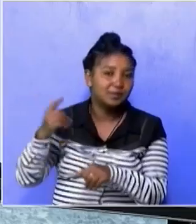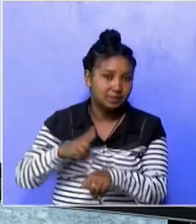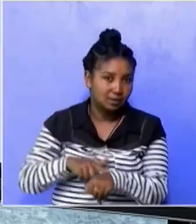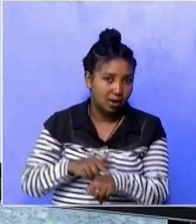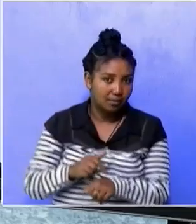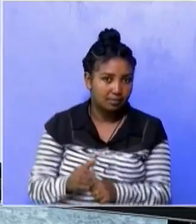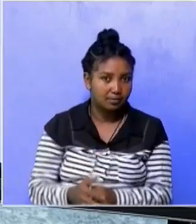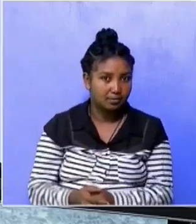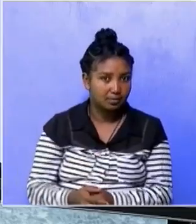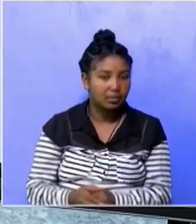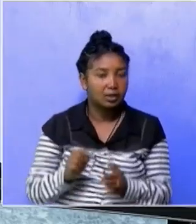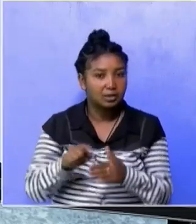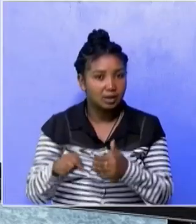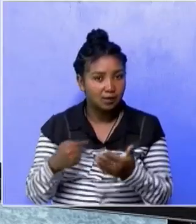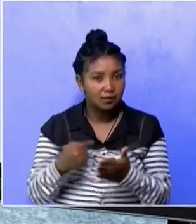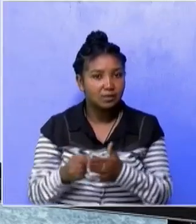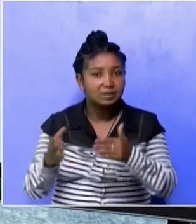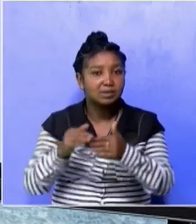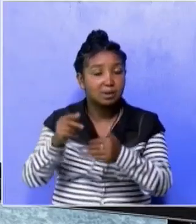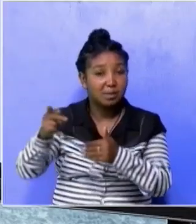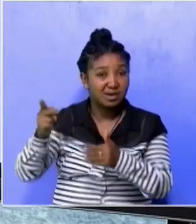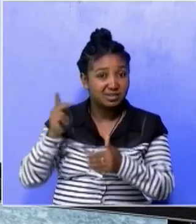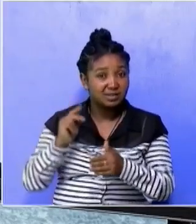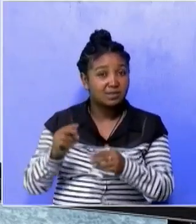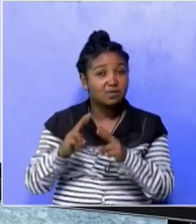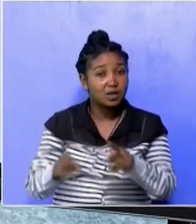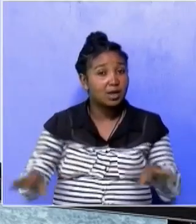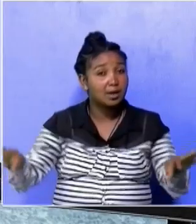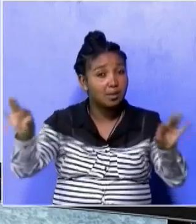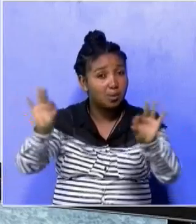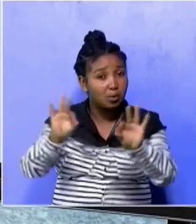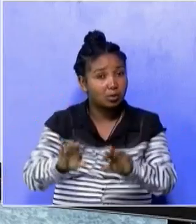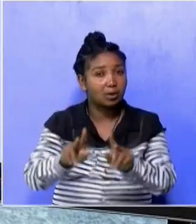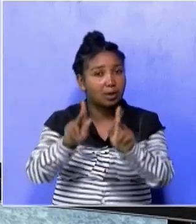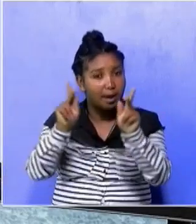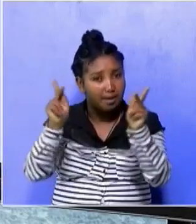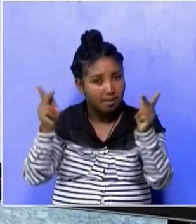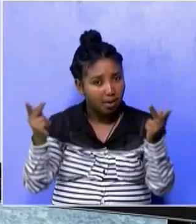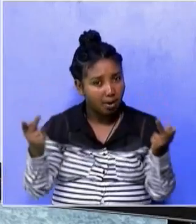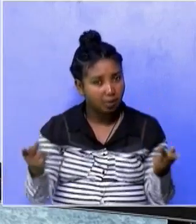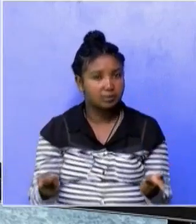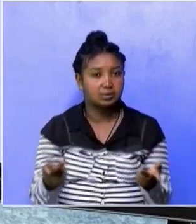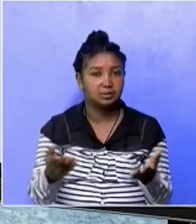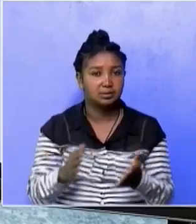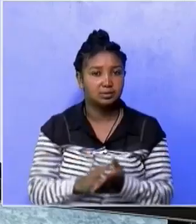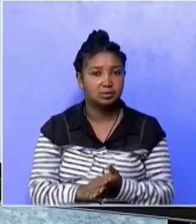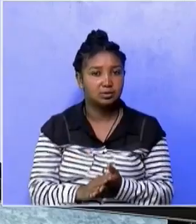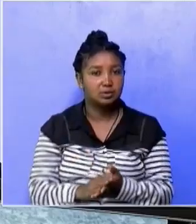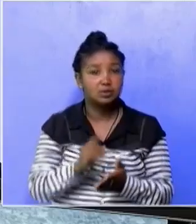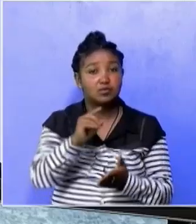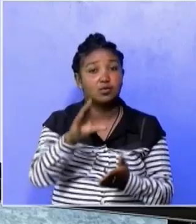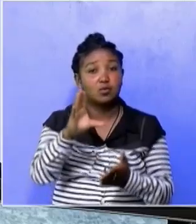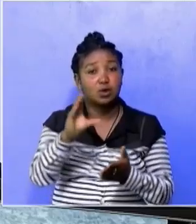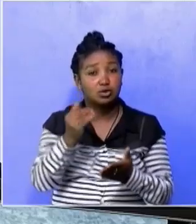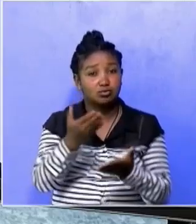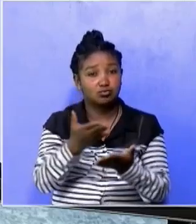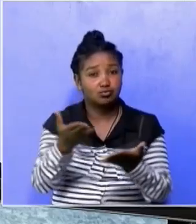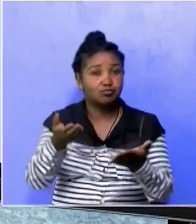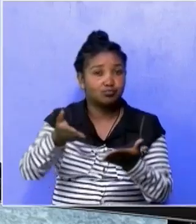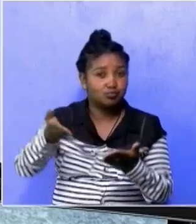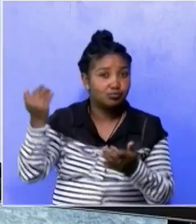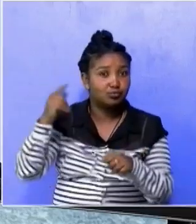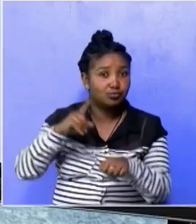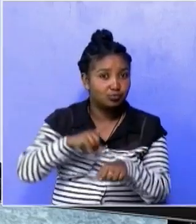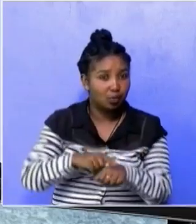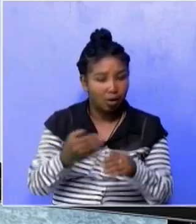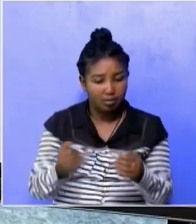action. Therefore, simple past is a very important part of the issue. If you are doing something at